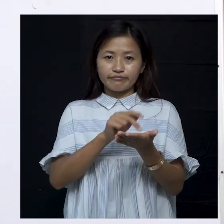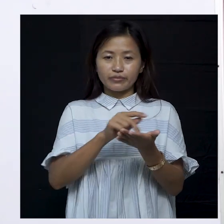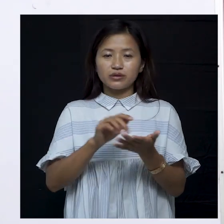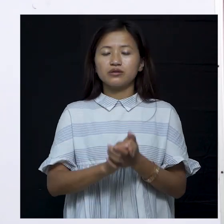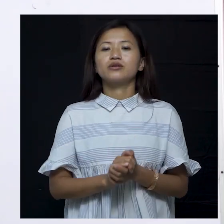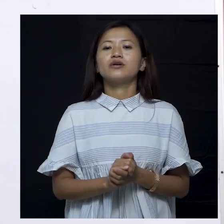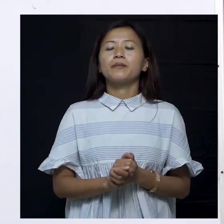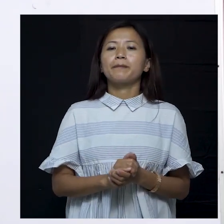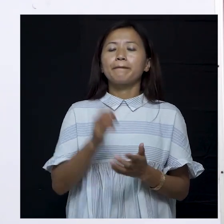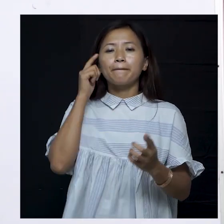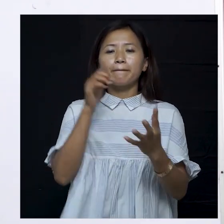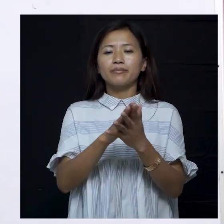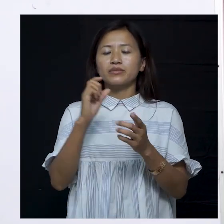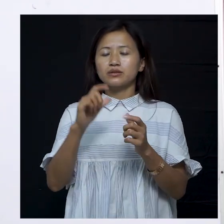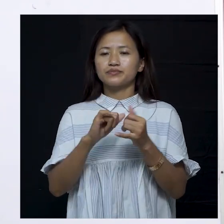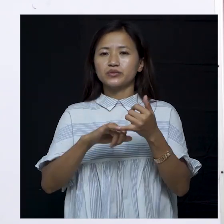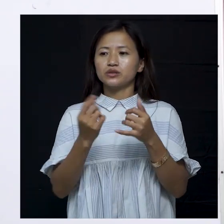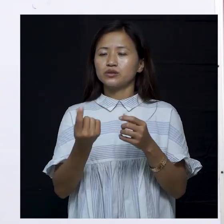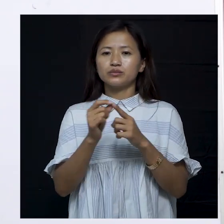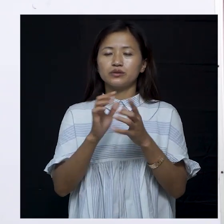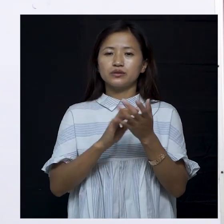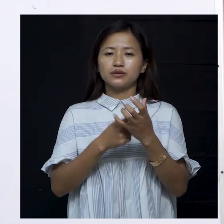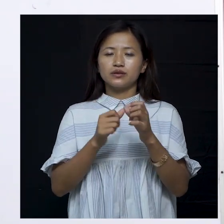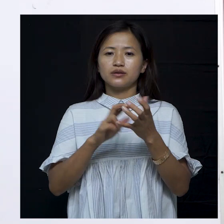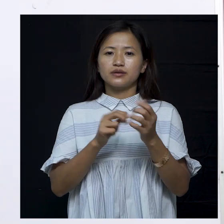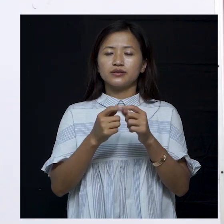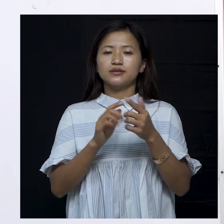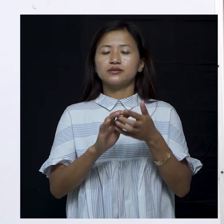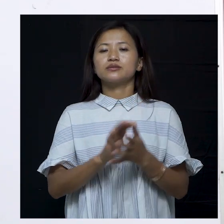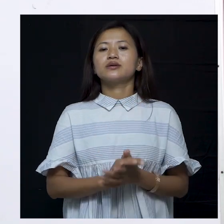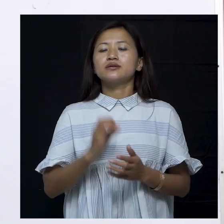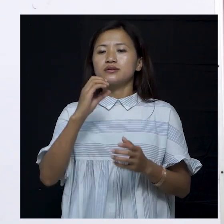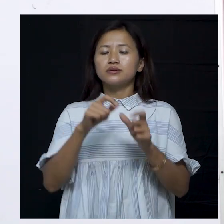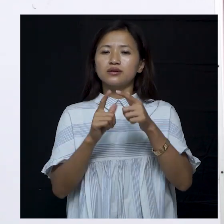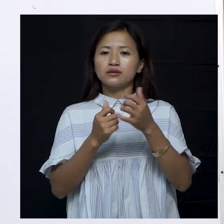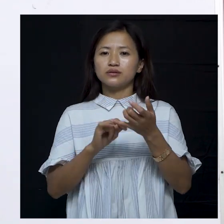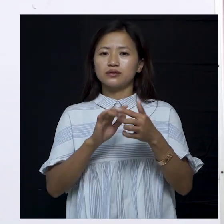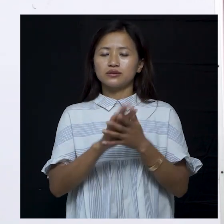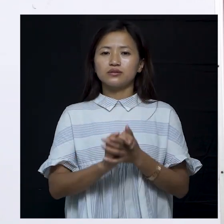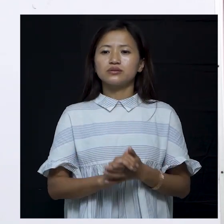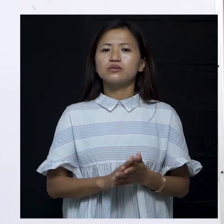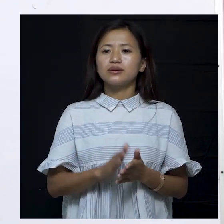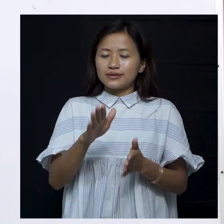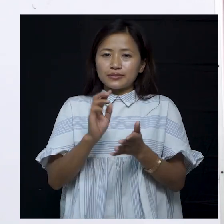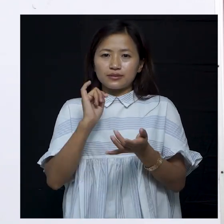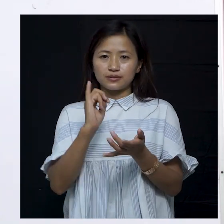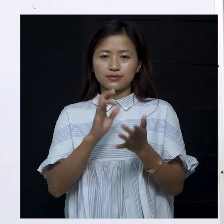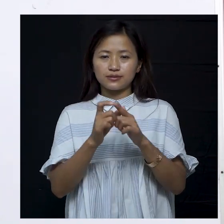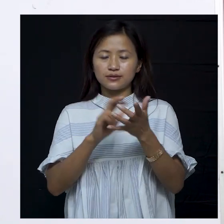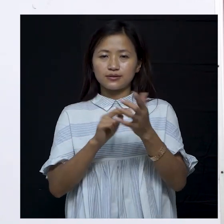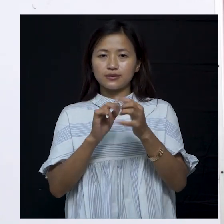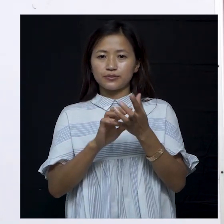main clause and the subordinate clause, right? The subordinate clause is also called the dependent clause, and the main clause is called